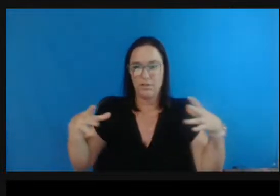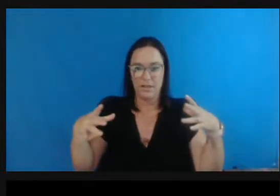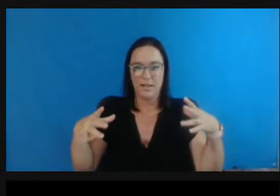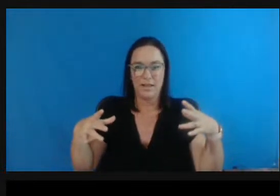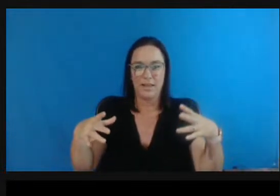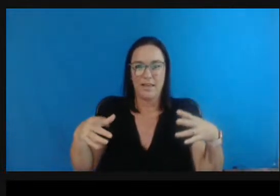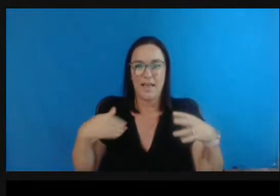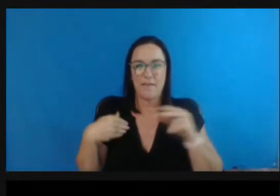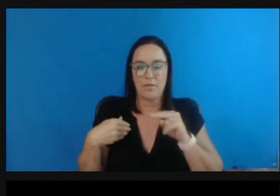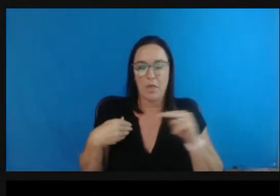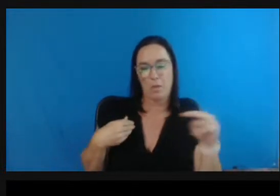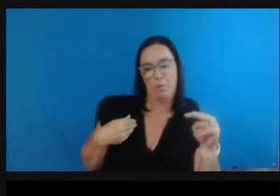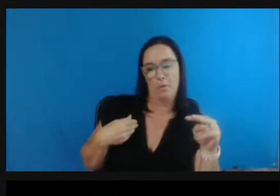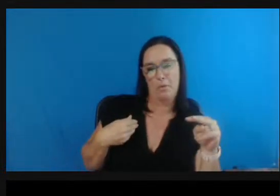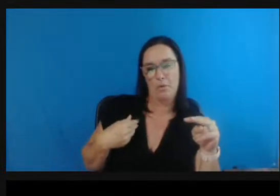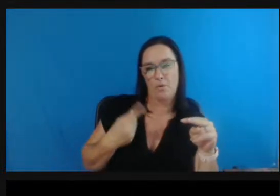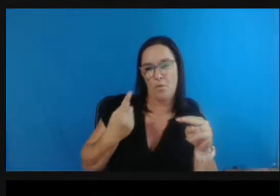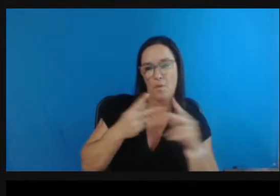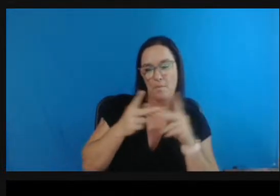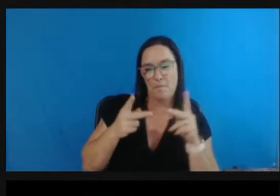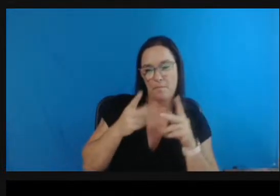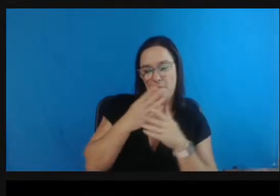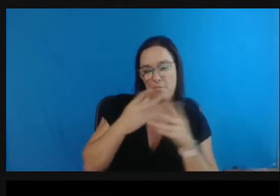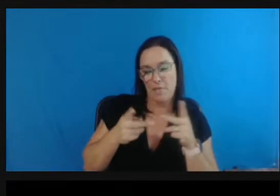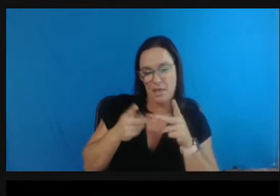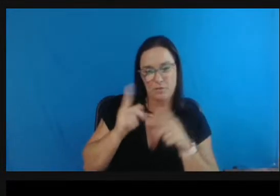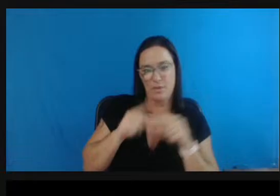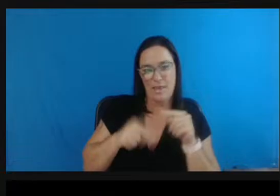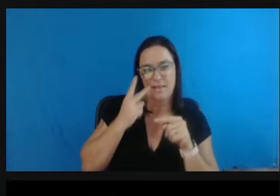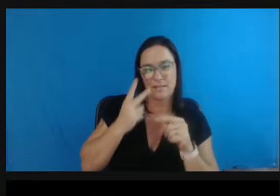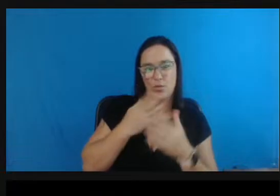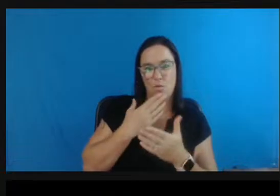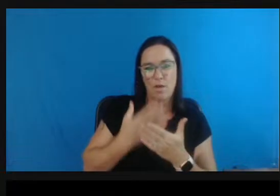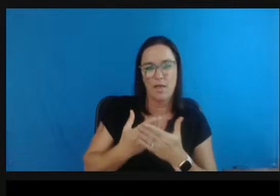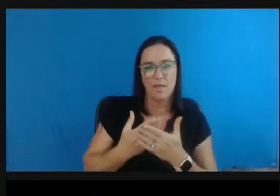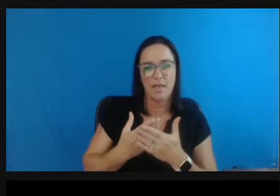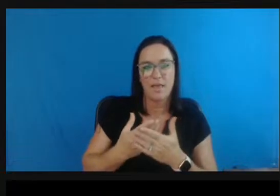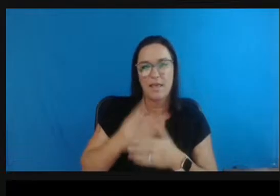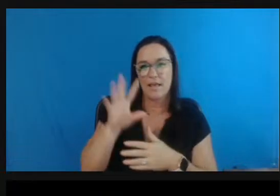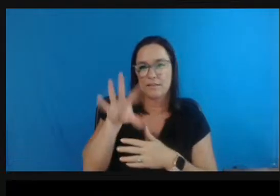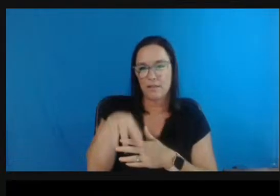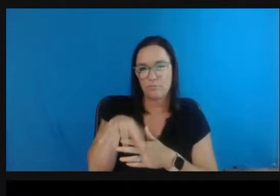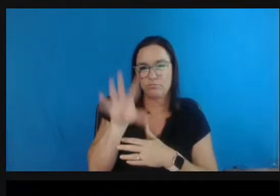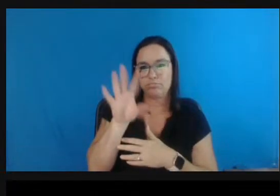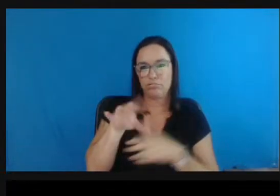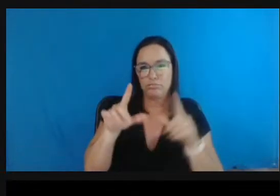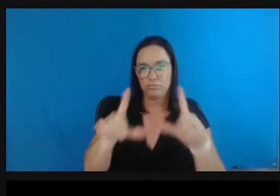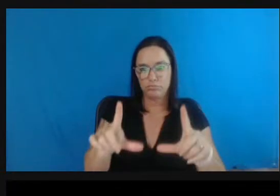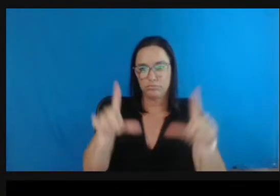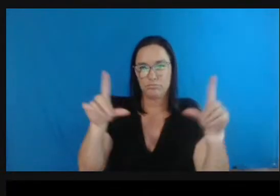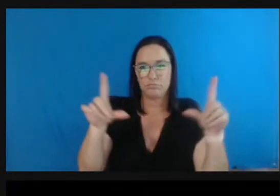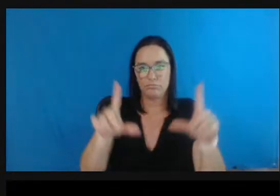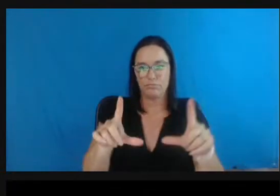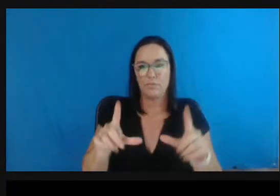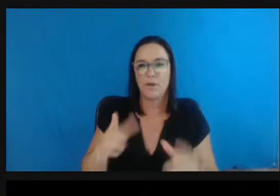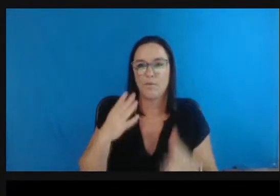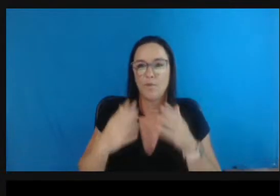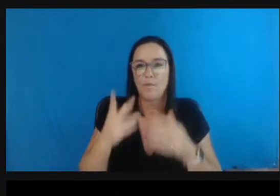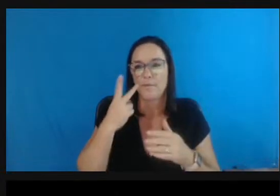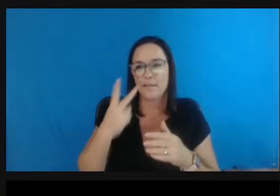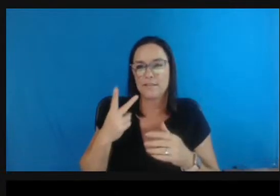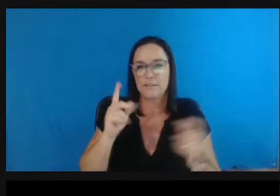corner in the southwest that you can't really see that well, and it is a pan tilt zoom. It says here, so this may not be the only view we get. We'll probably see it zoomed